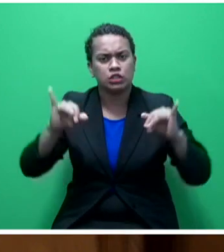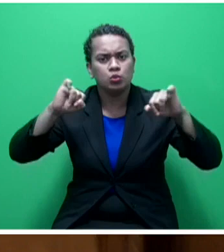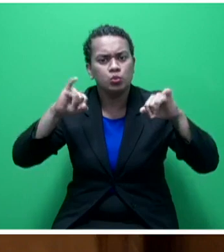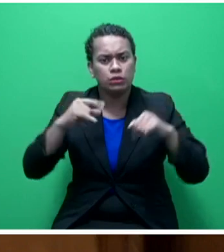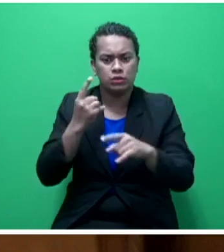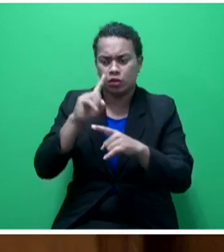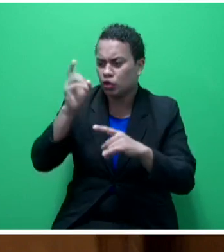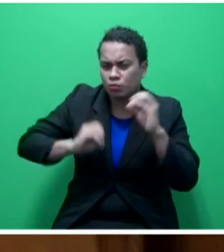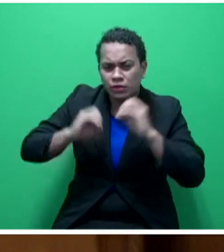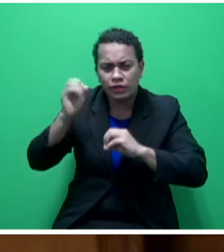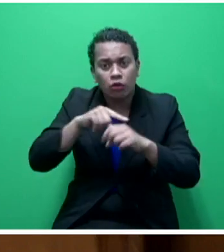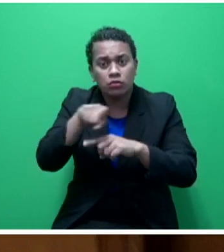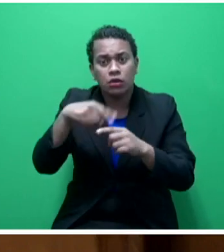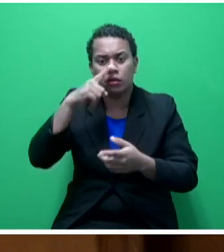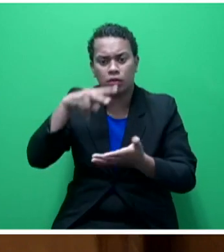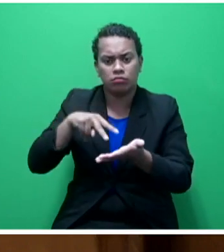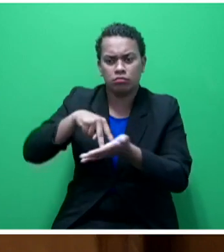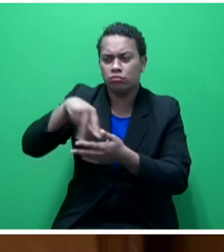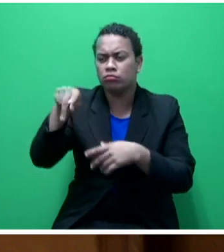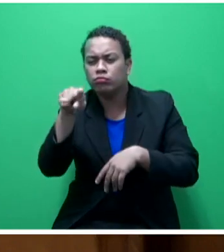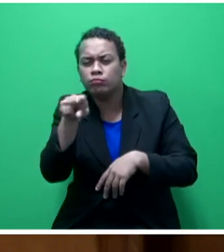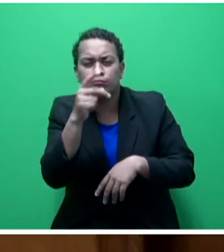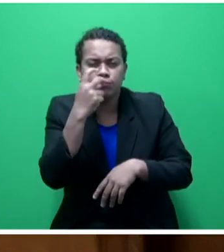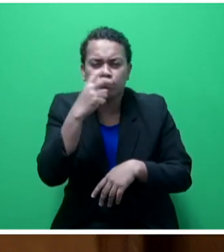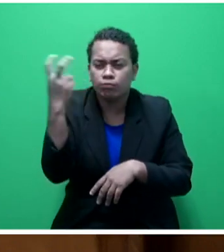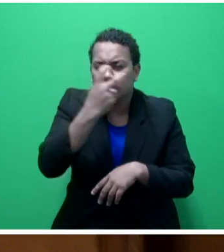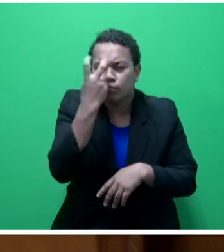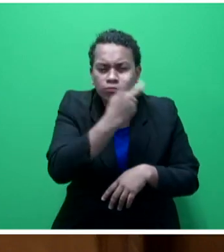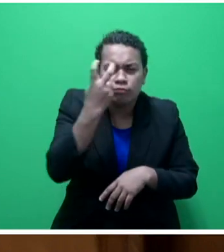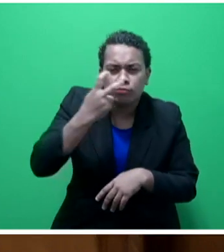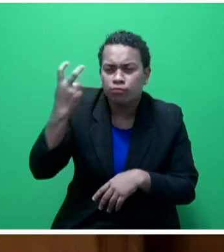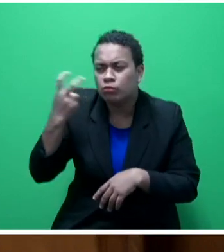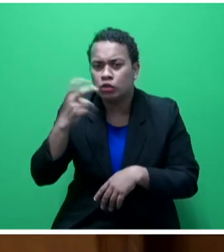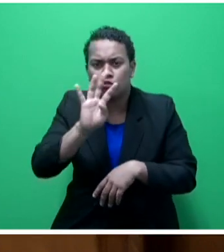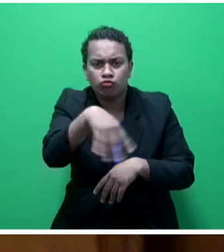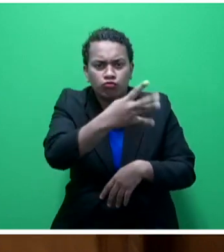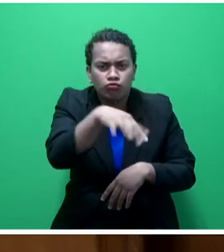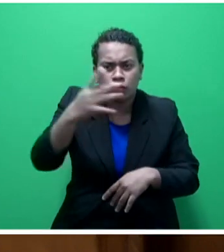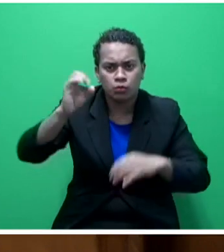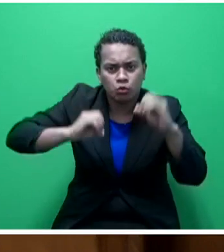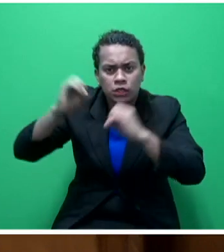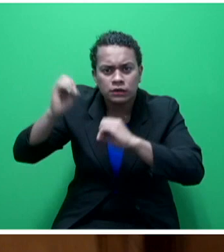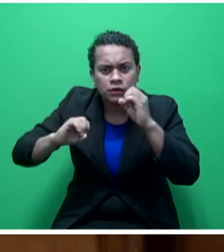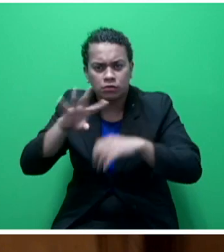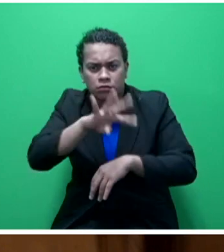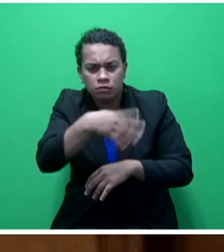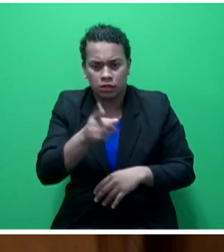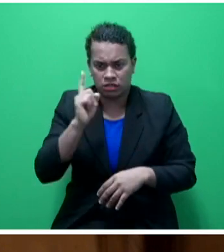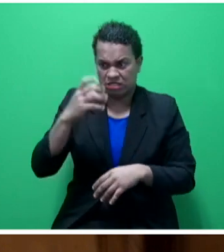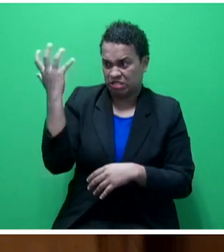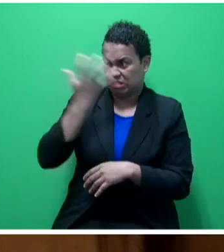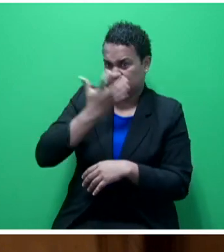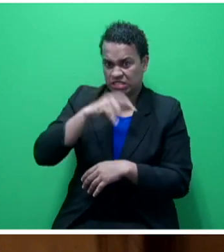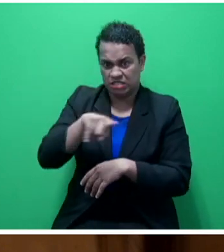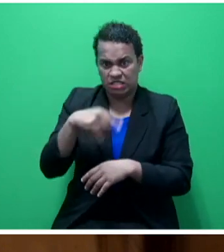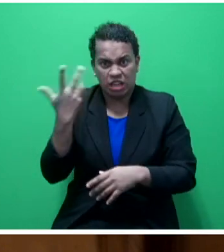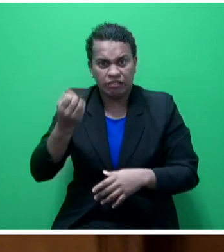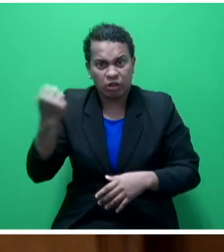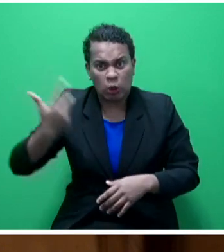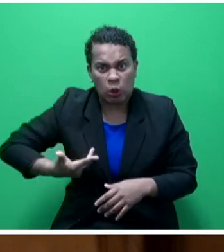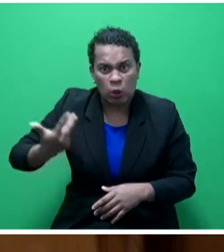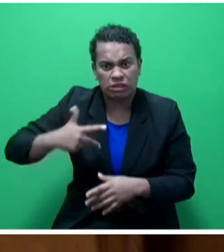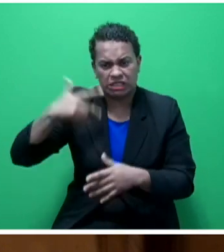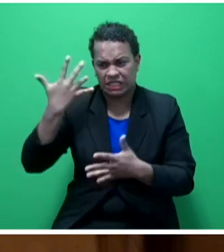safety. The ongoing risk faced by observers in their work, which leads to injury, unacceptable death of